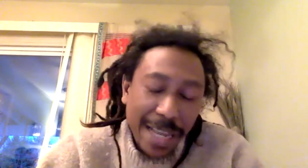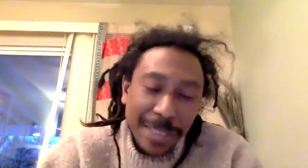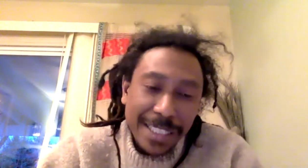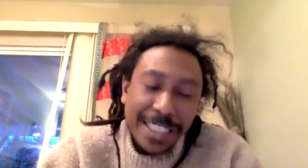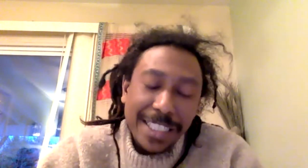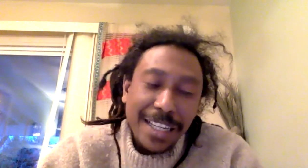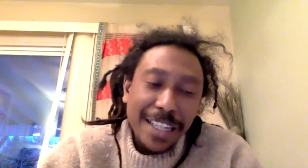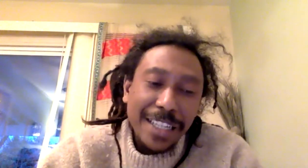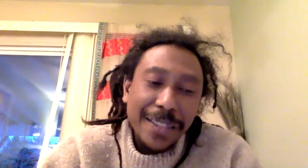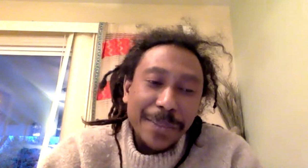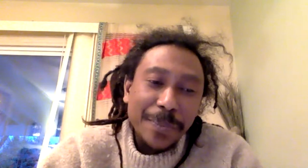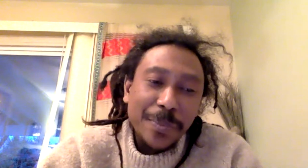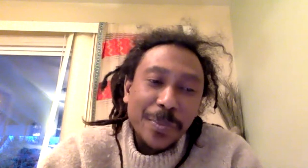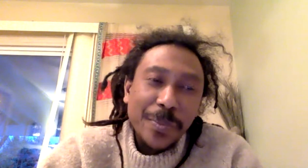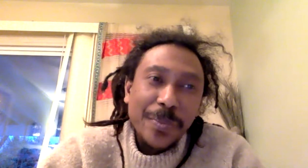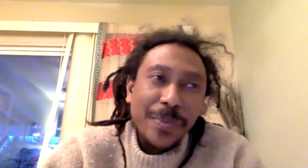that means